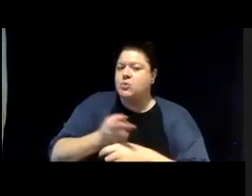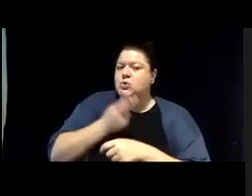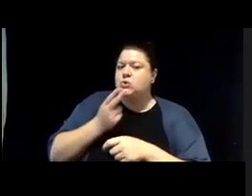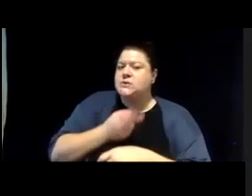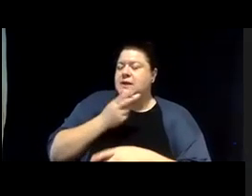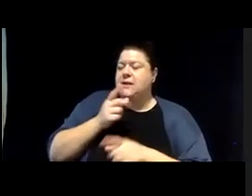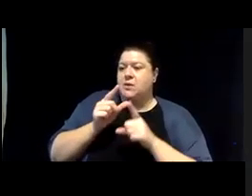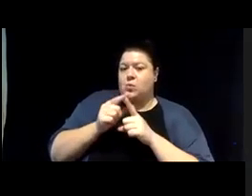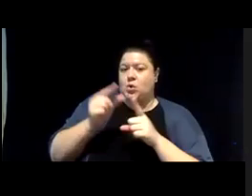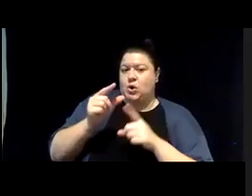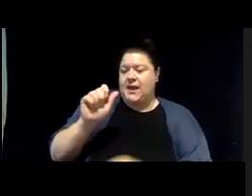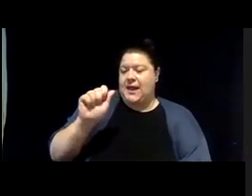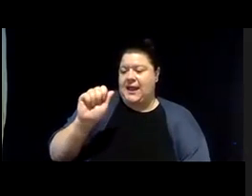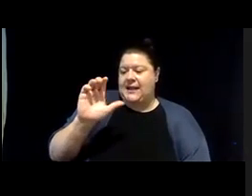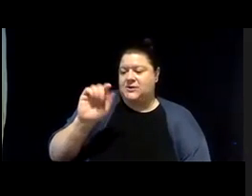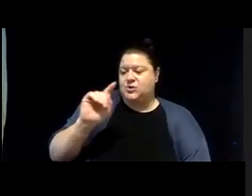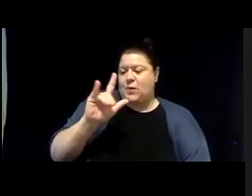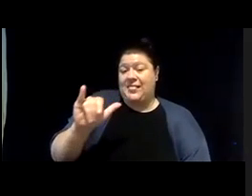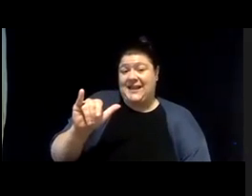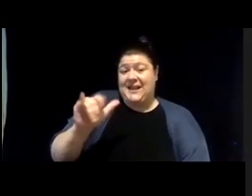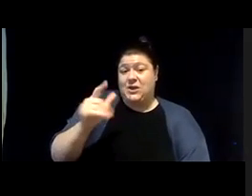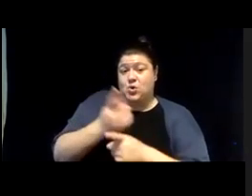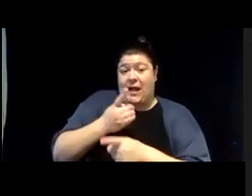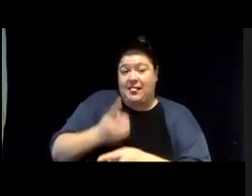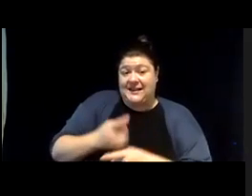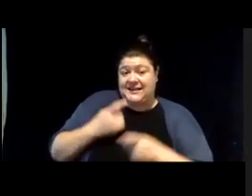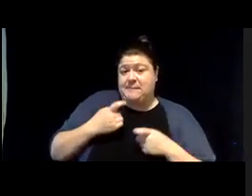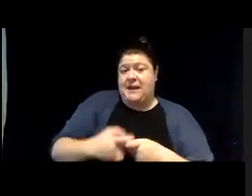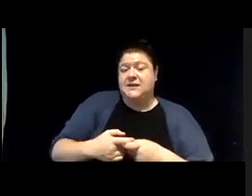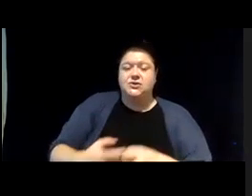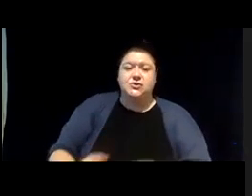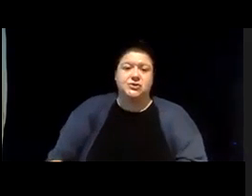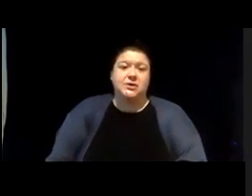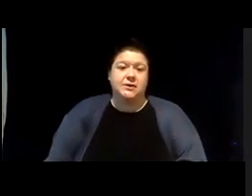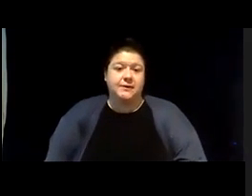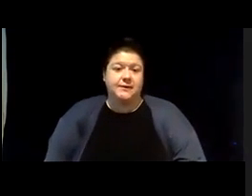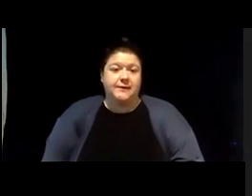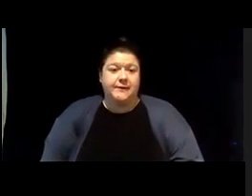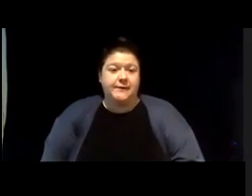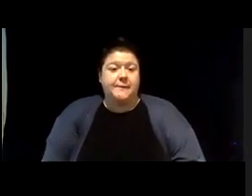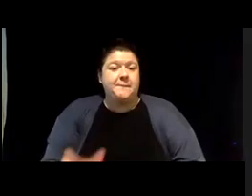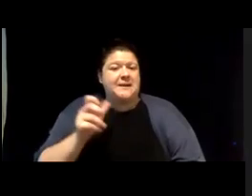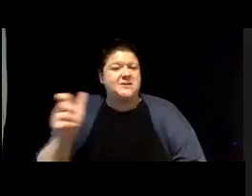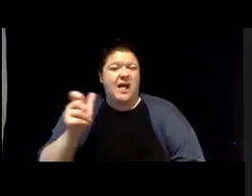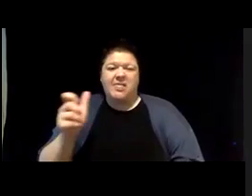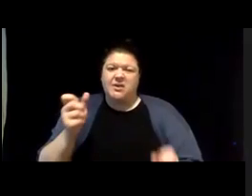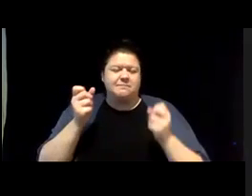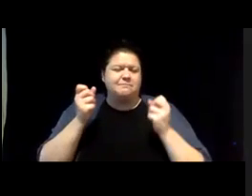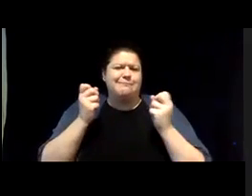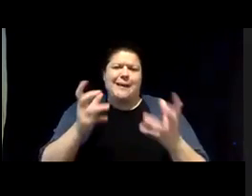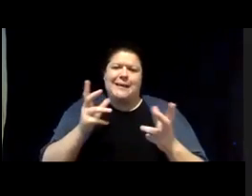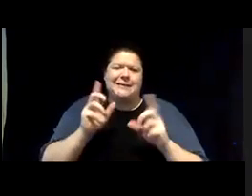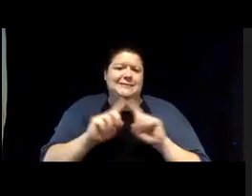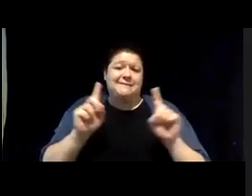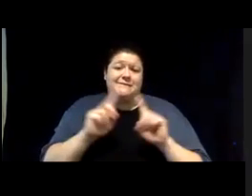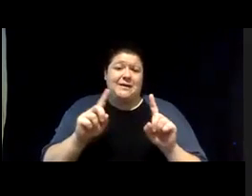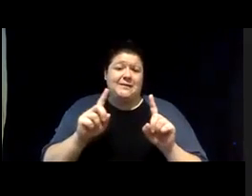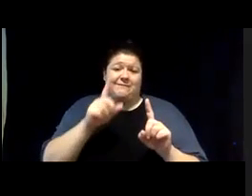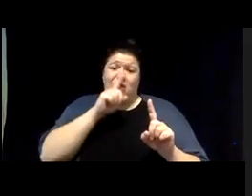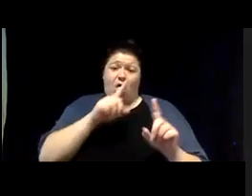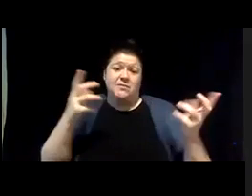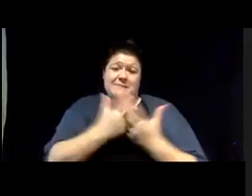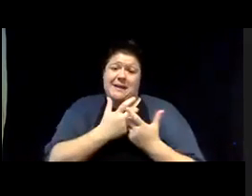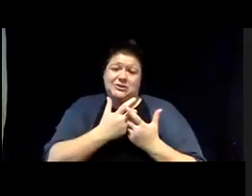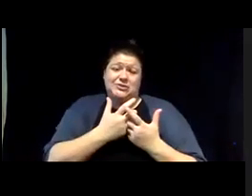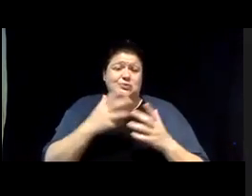word actually correctly in Spanish. There's other false cognates. There's a whole bunch of them. Another one that I